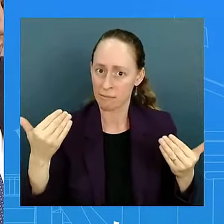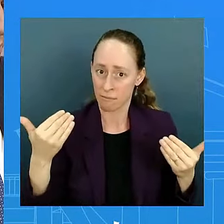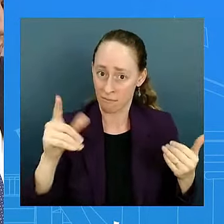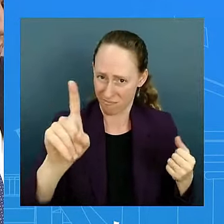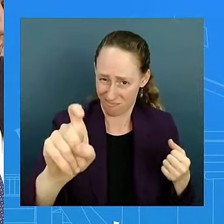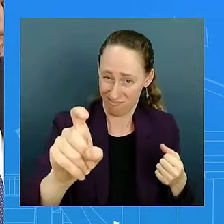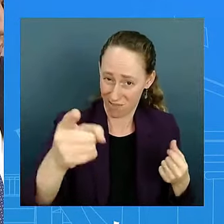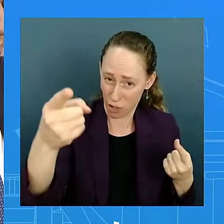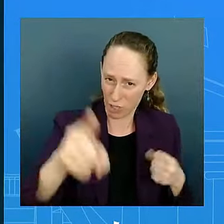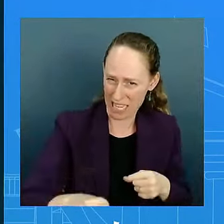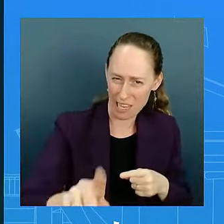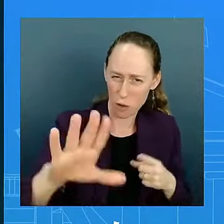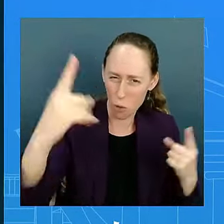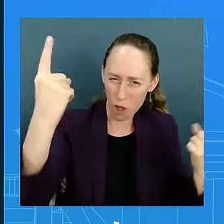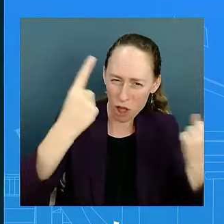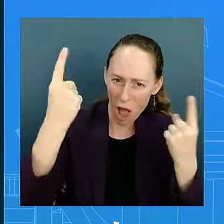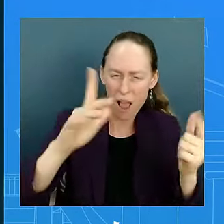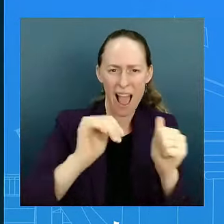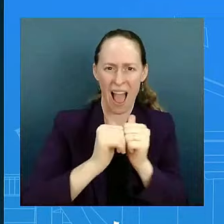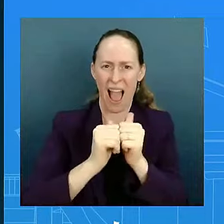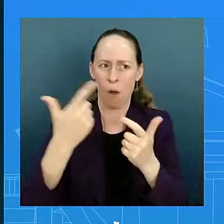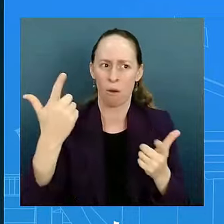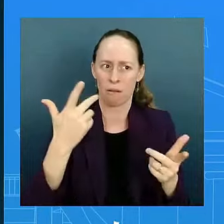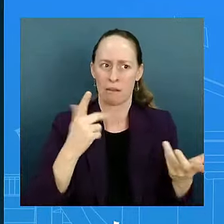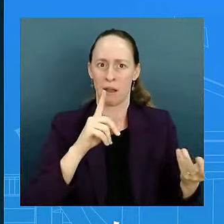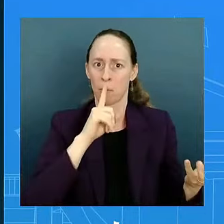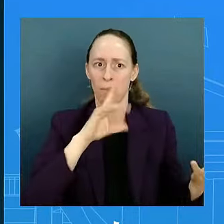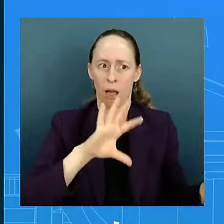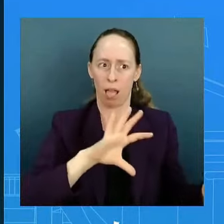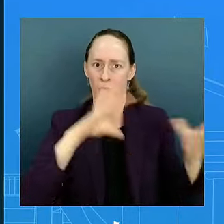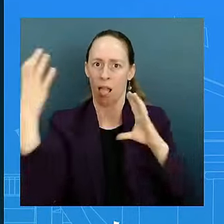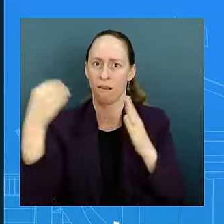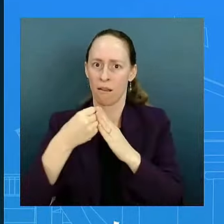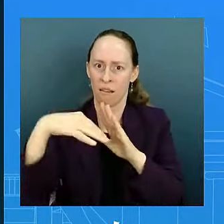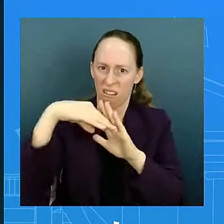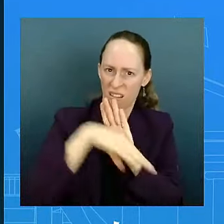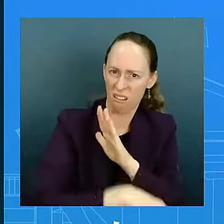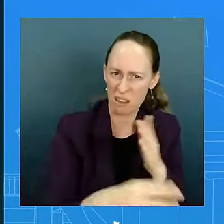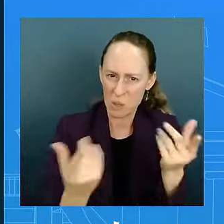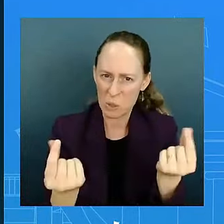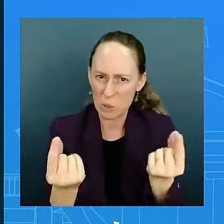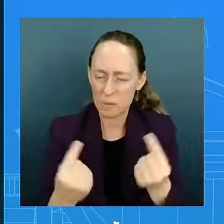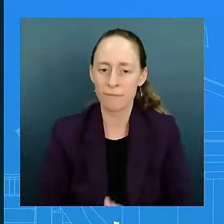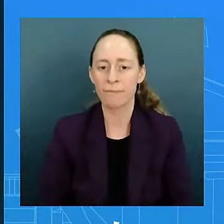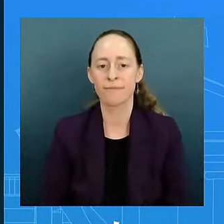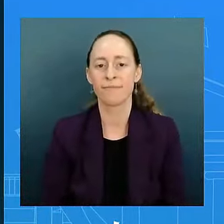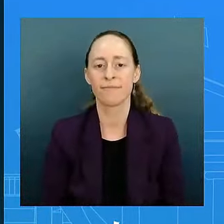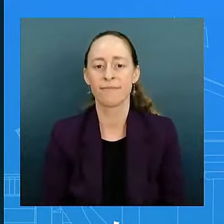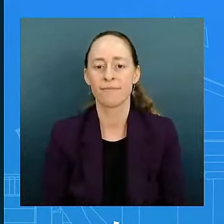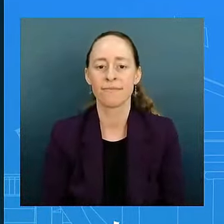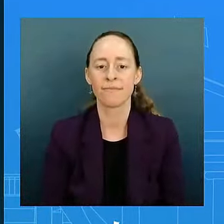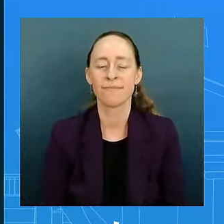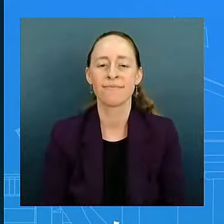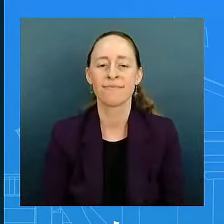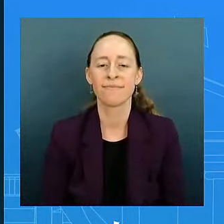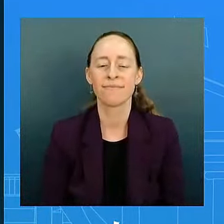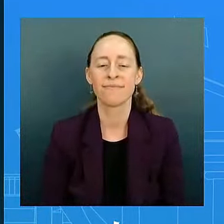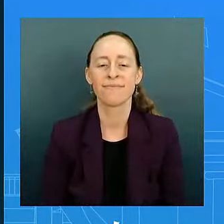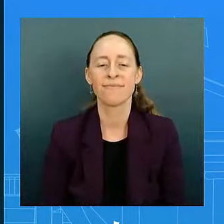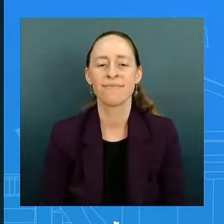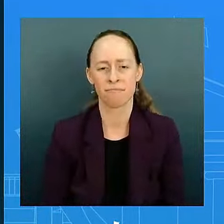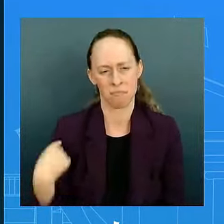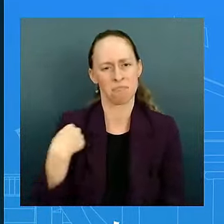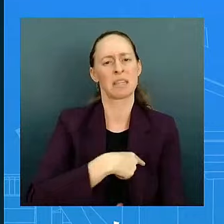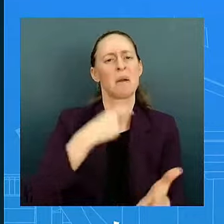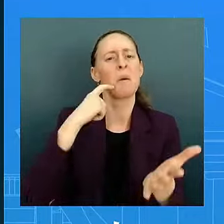So here's what I'll say, and just a couple of things at the top here. While we've seen some volatility, we admit that, we have seen that,